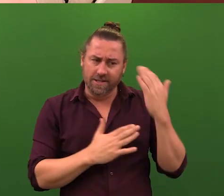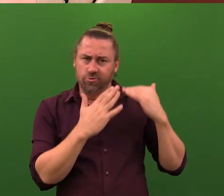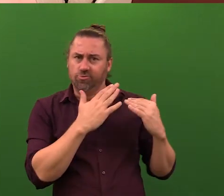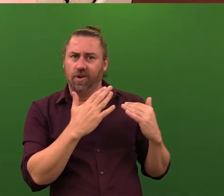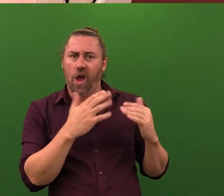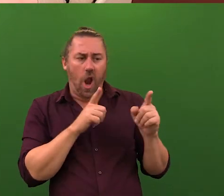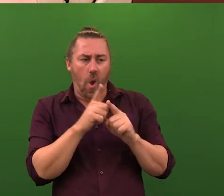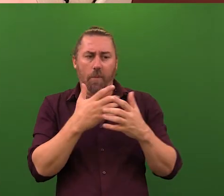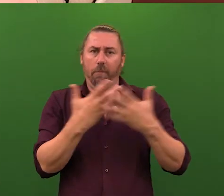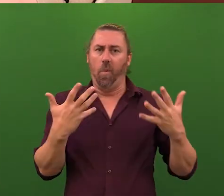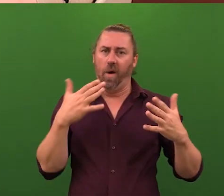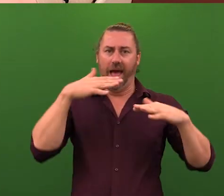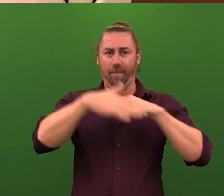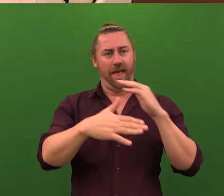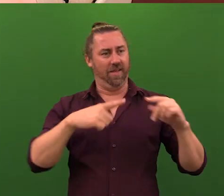region.